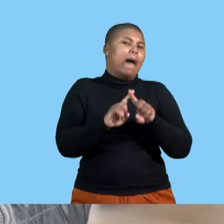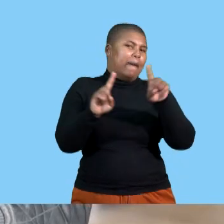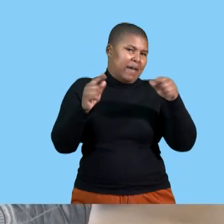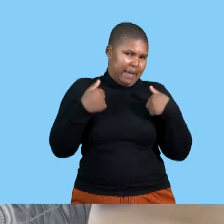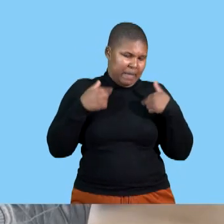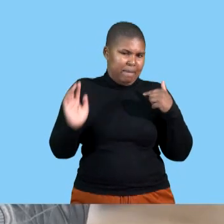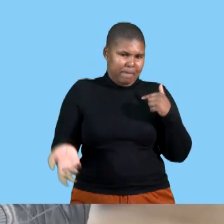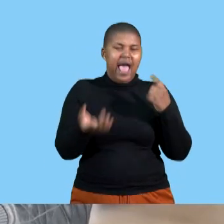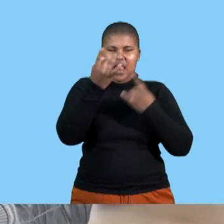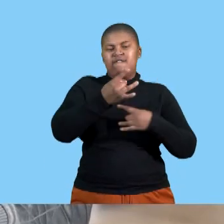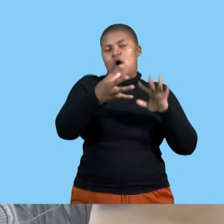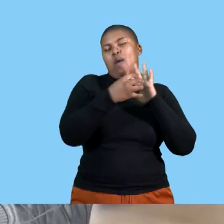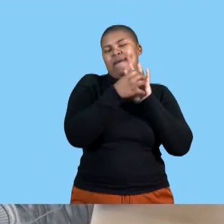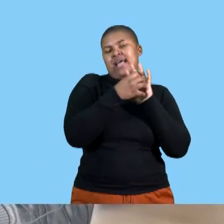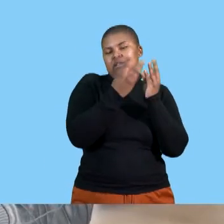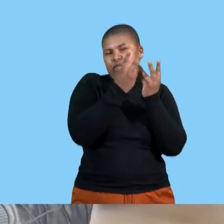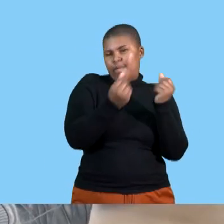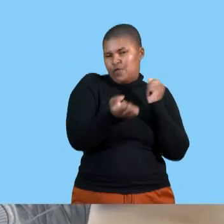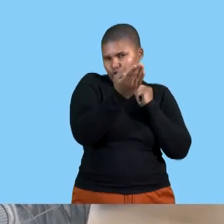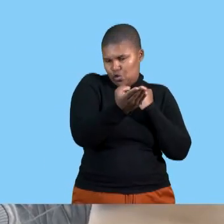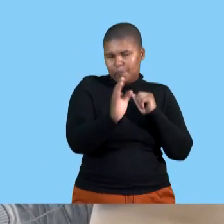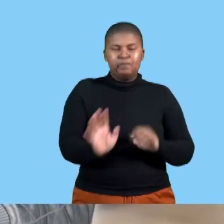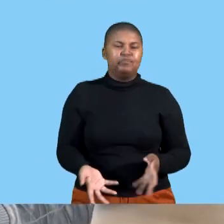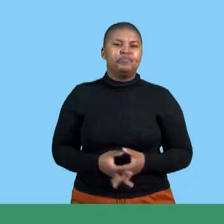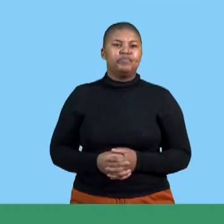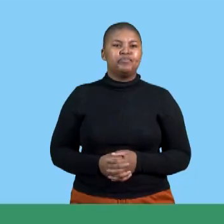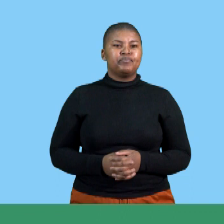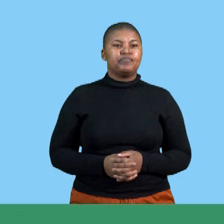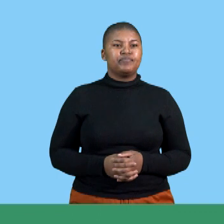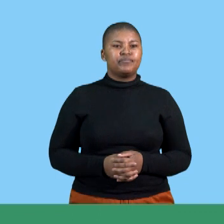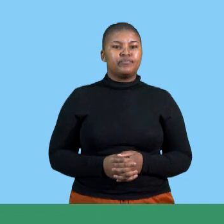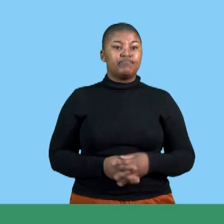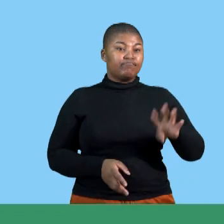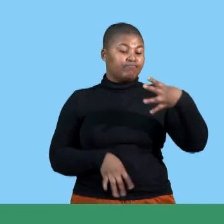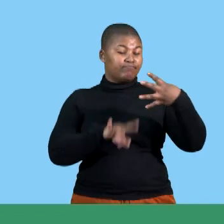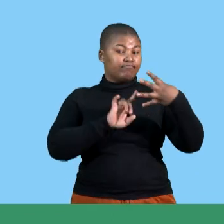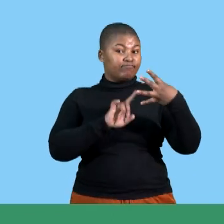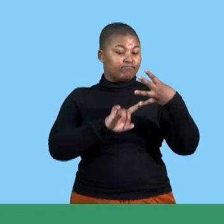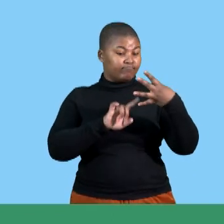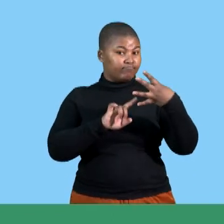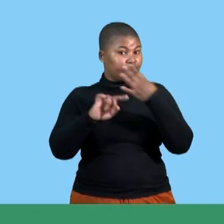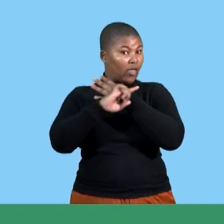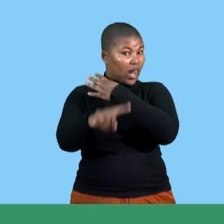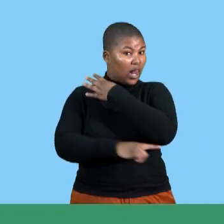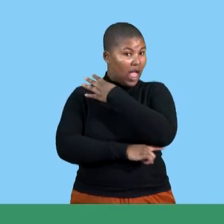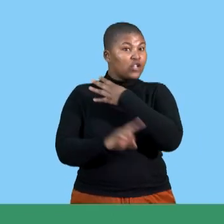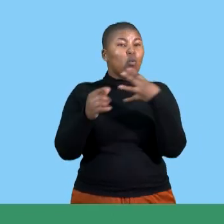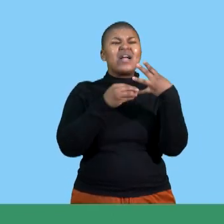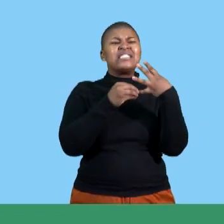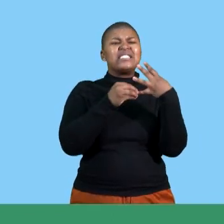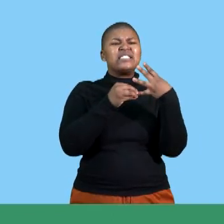for this lesson, we only mentioned these few cooperatives. Let's move on to our last concept of the lesson, which is